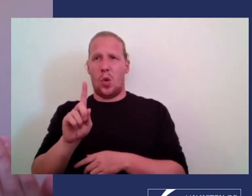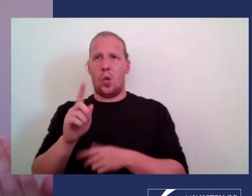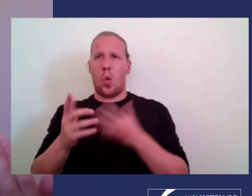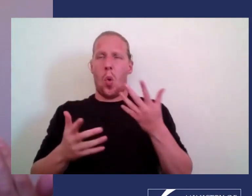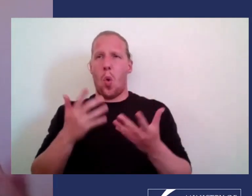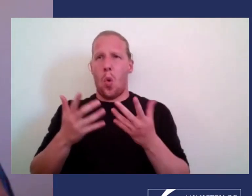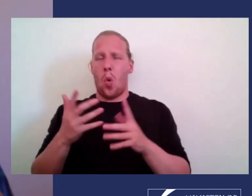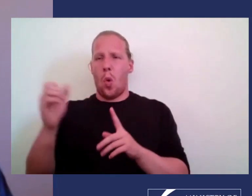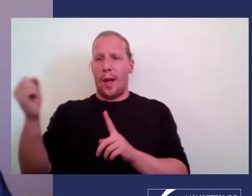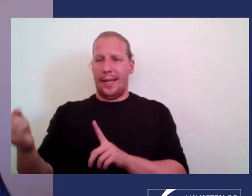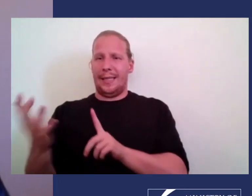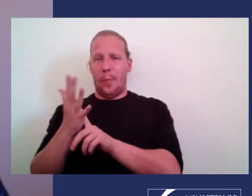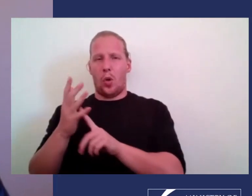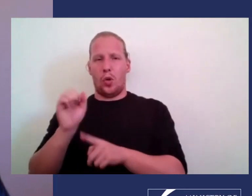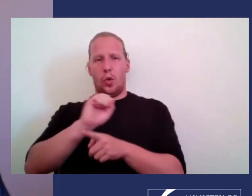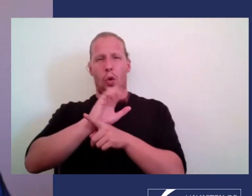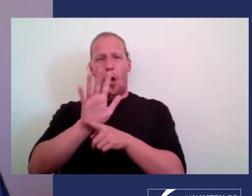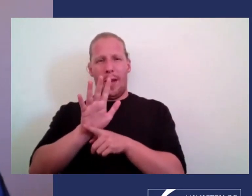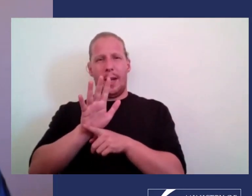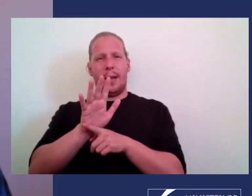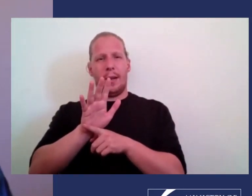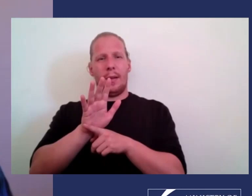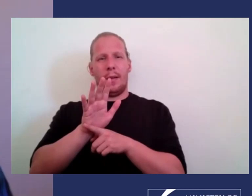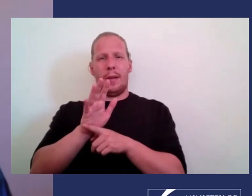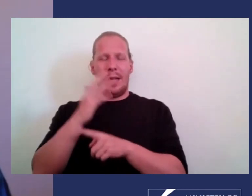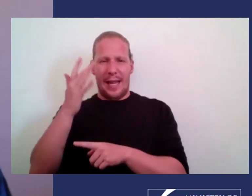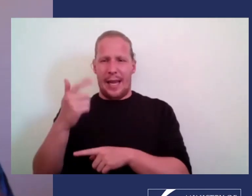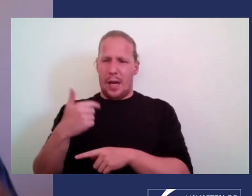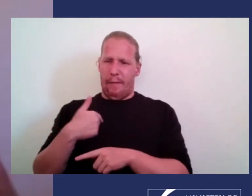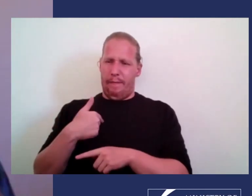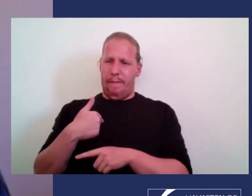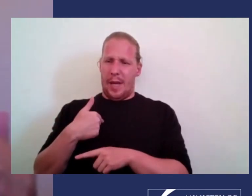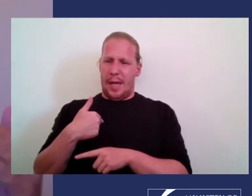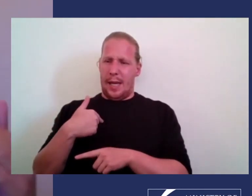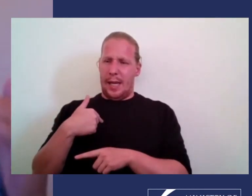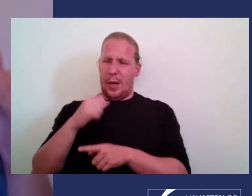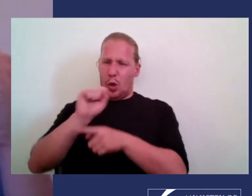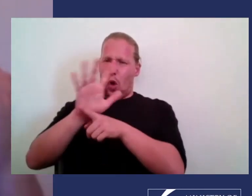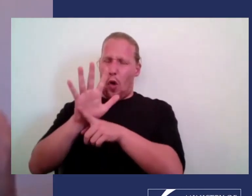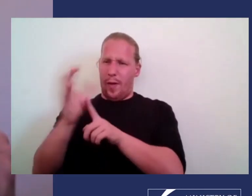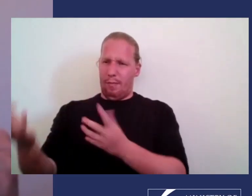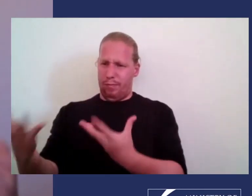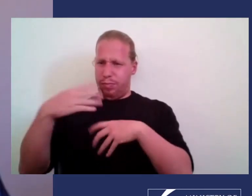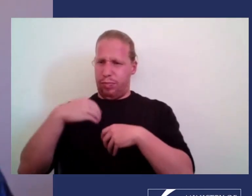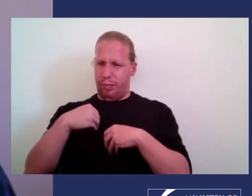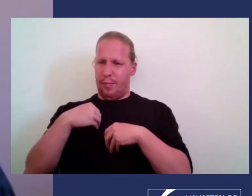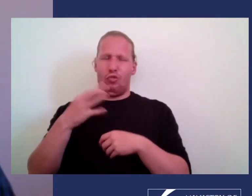COVID? It's been, well, I'm not really going to be exposed to COVID. So then it's looking at that individual kind of, the risk doesn't feel so big.